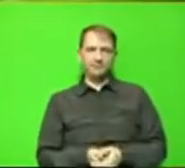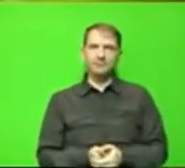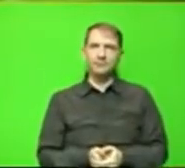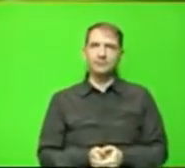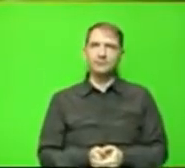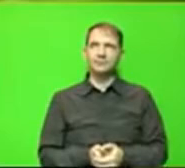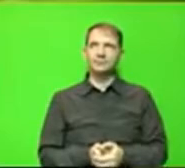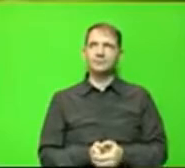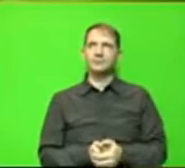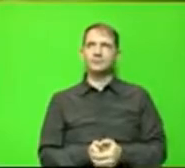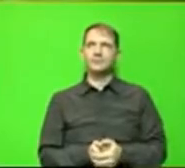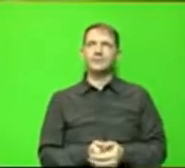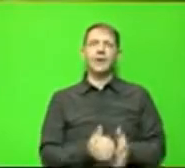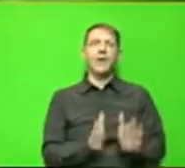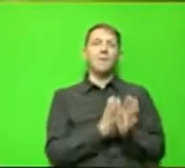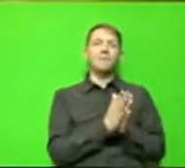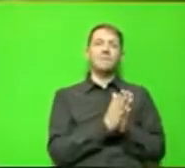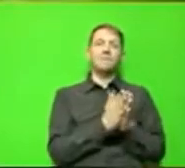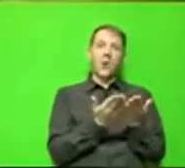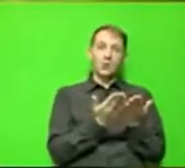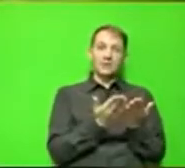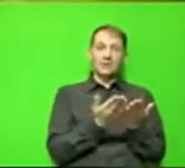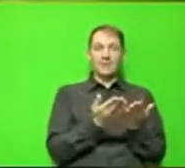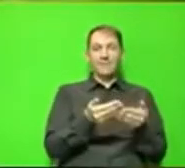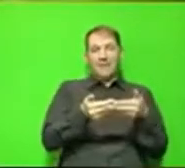Books before boys for our girls.